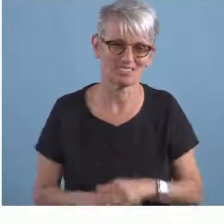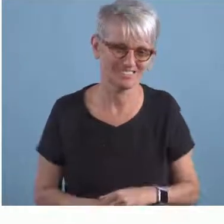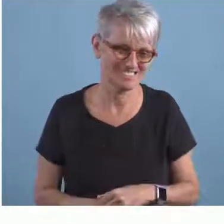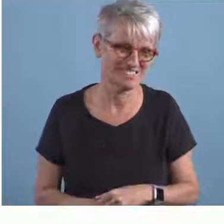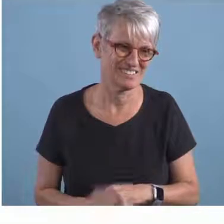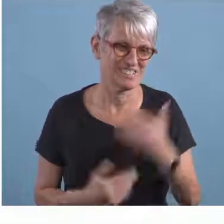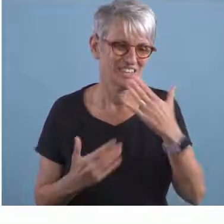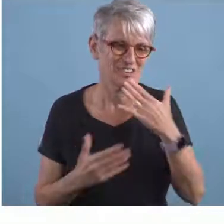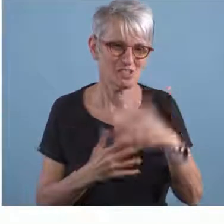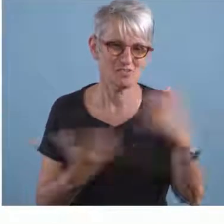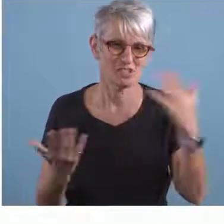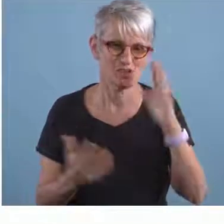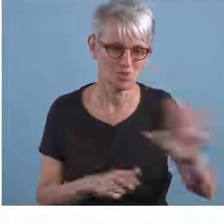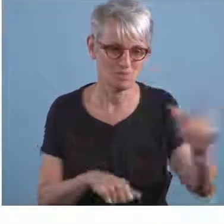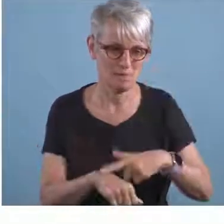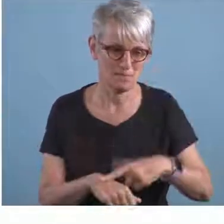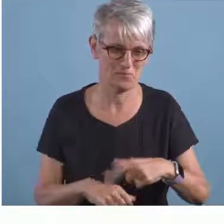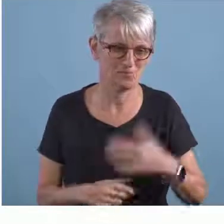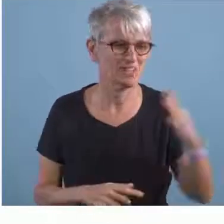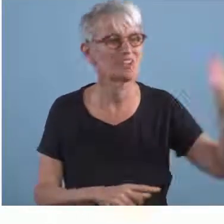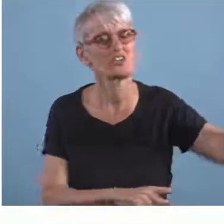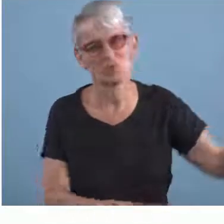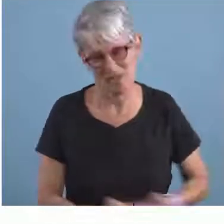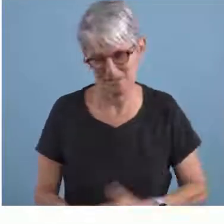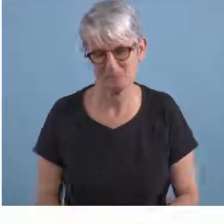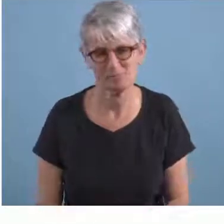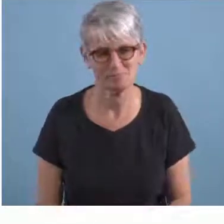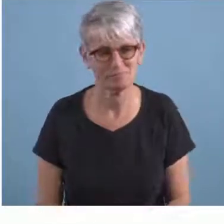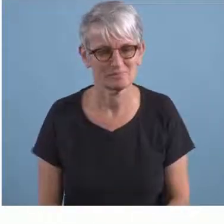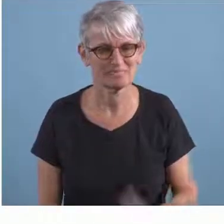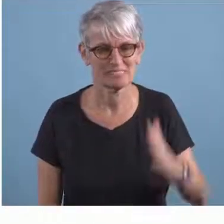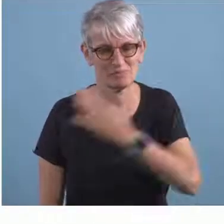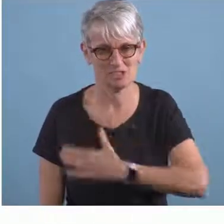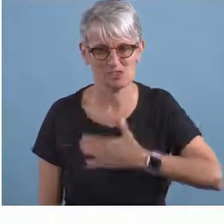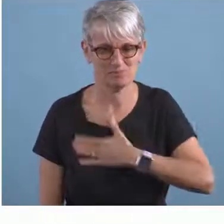Thank you so much for your time. You're very welcome. A pleasure.